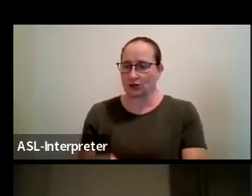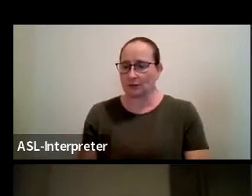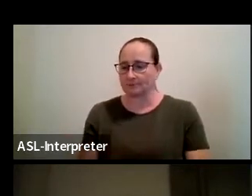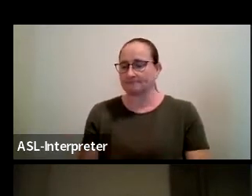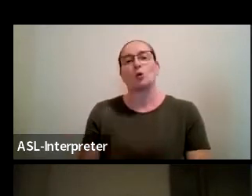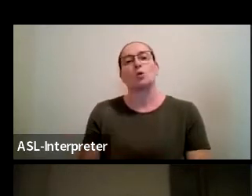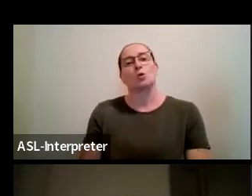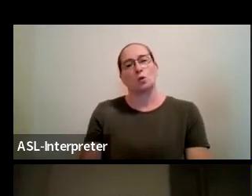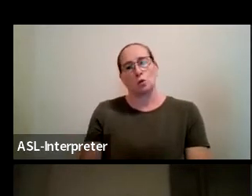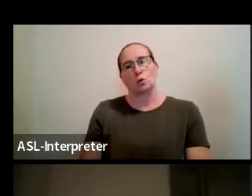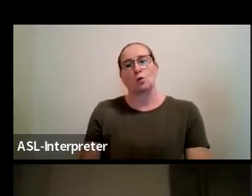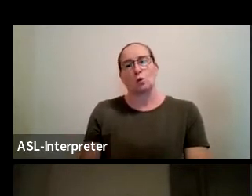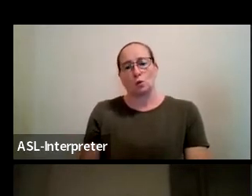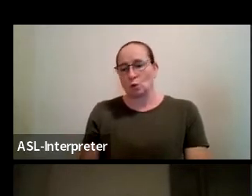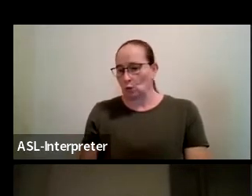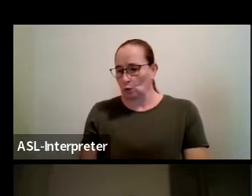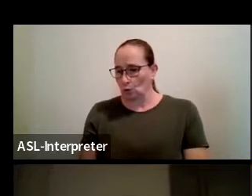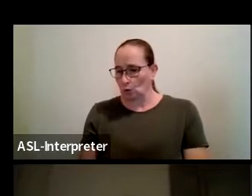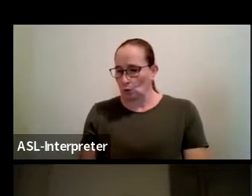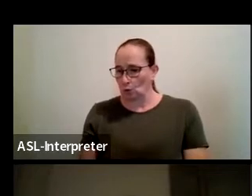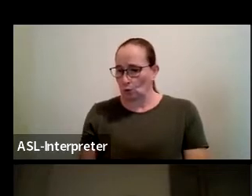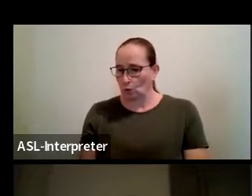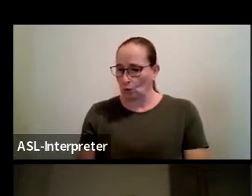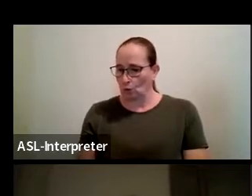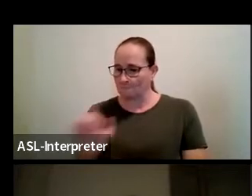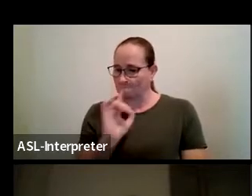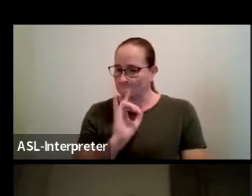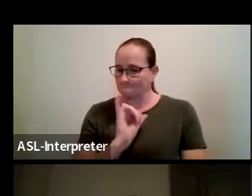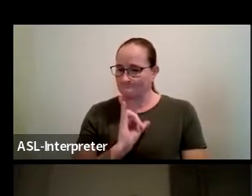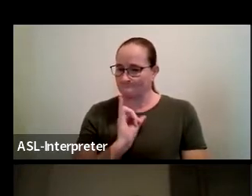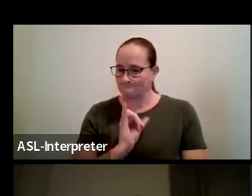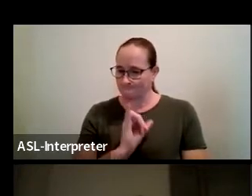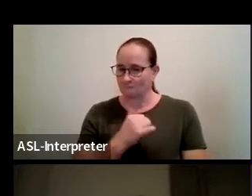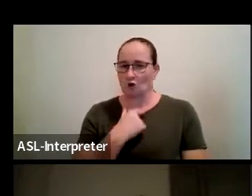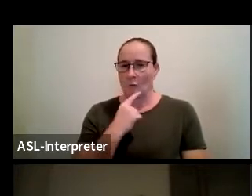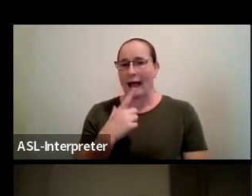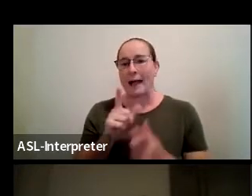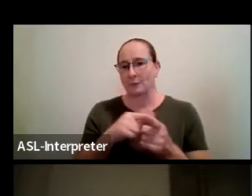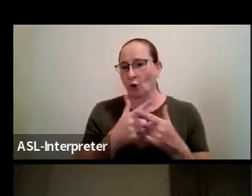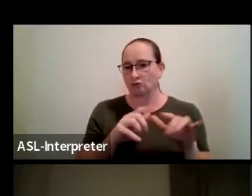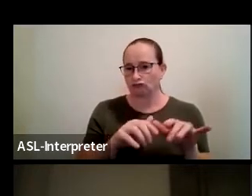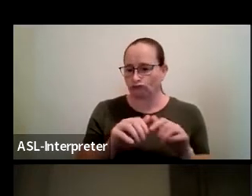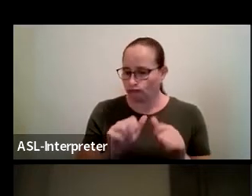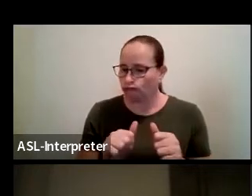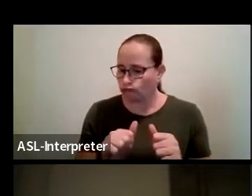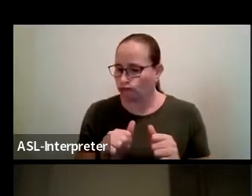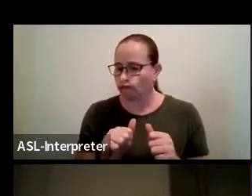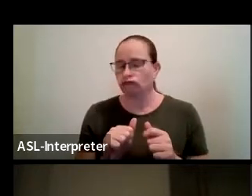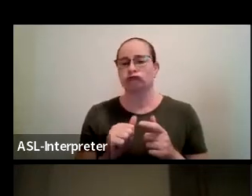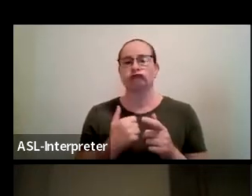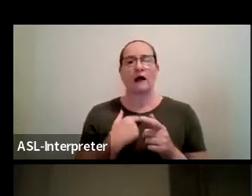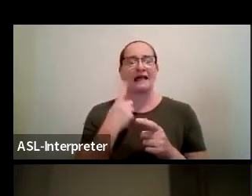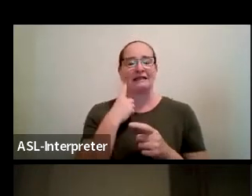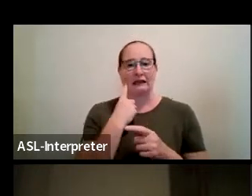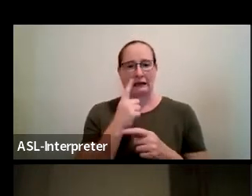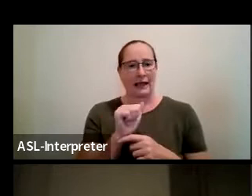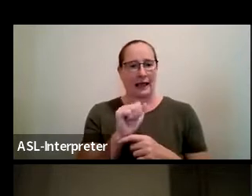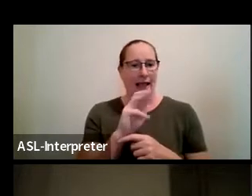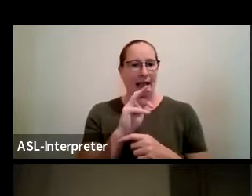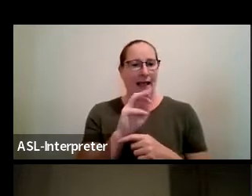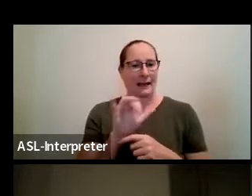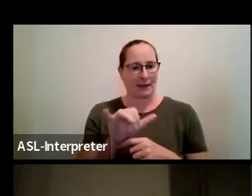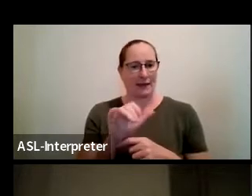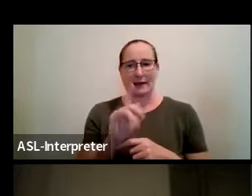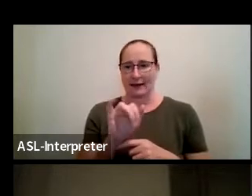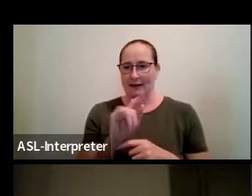Ooh, I hope others will weigh in. I really do. So I'm going to take a crack at this, but I think Amy Katz should definitely follow in